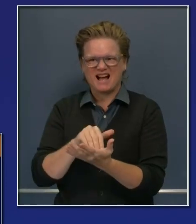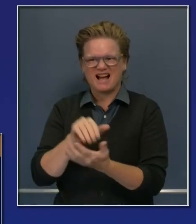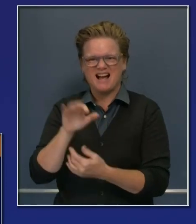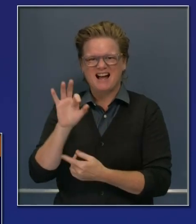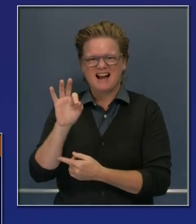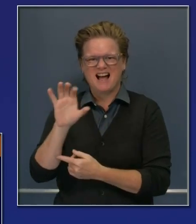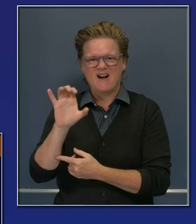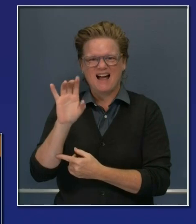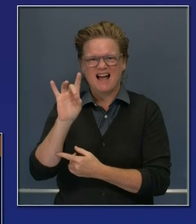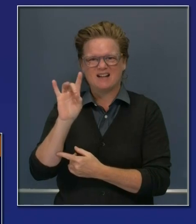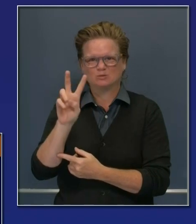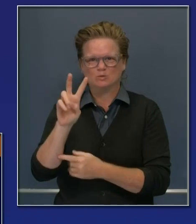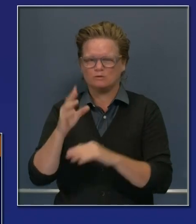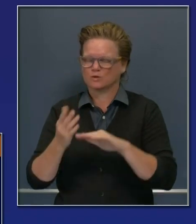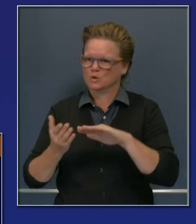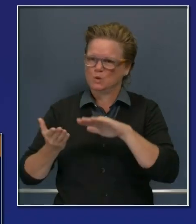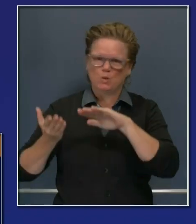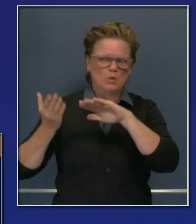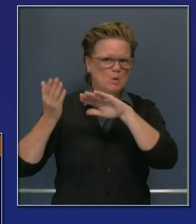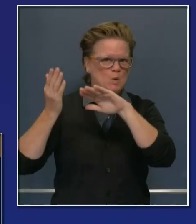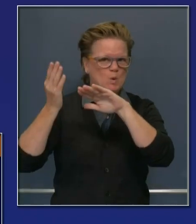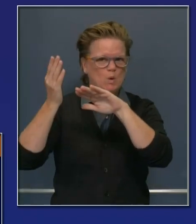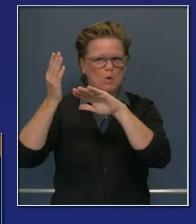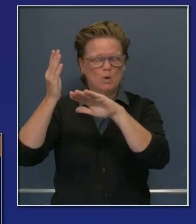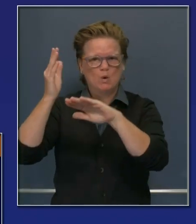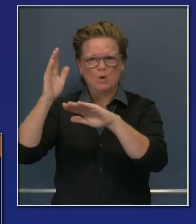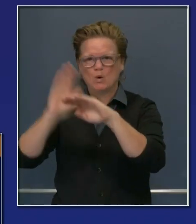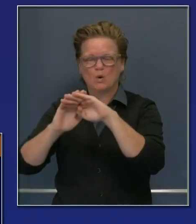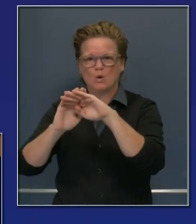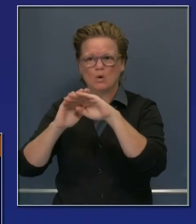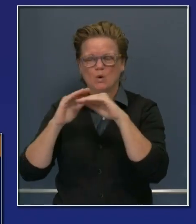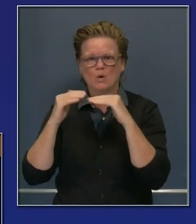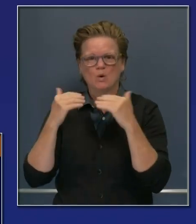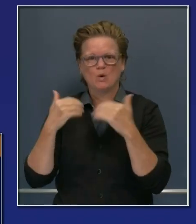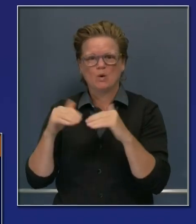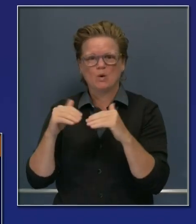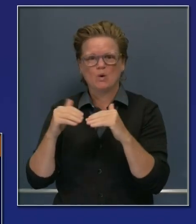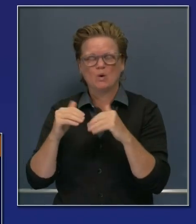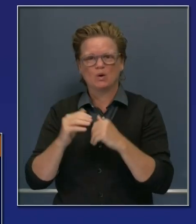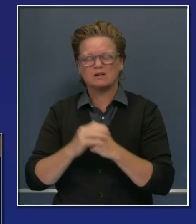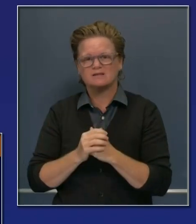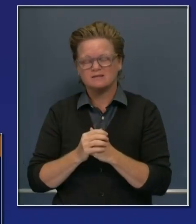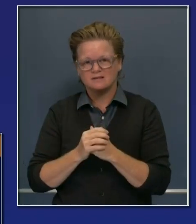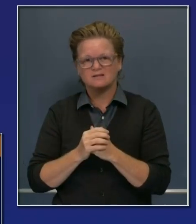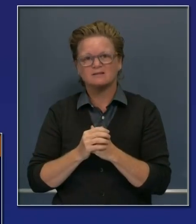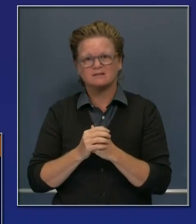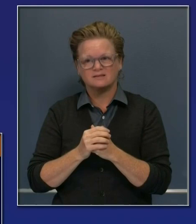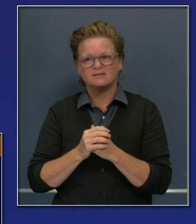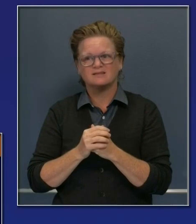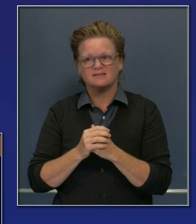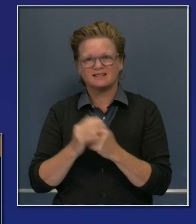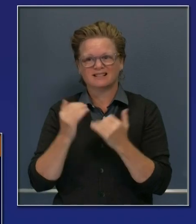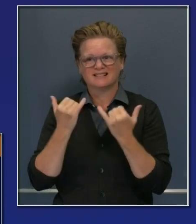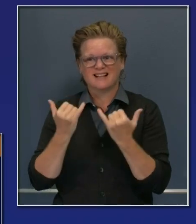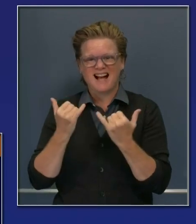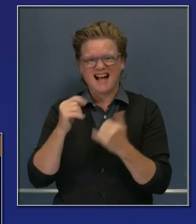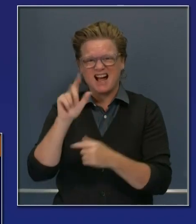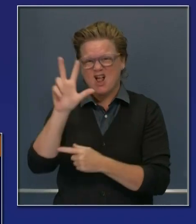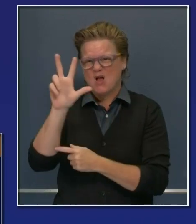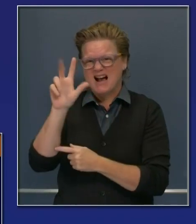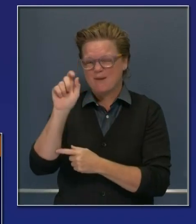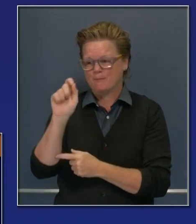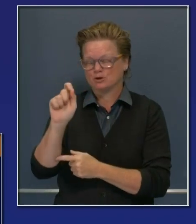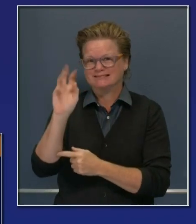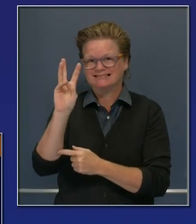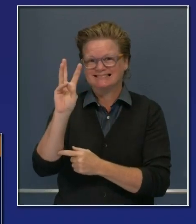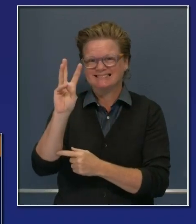from 5,300 to close to 8,000 fires that we have experienced year to date in the state. 3.6 million